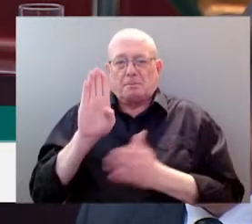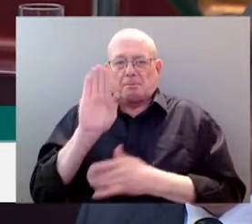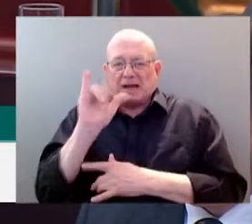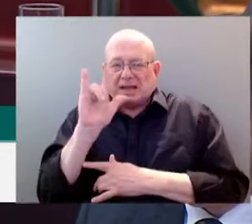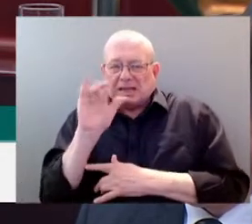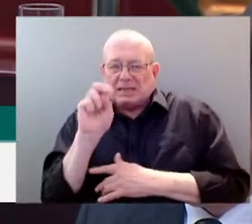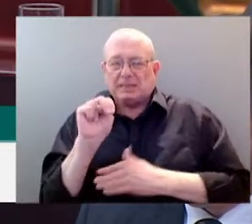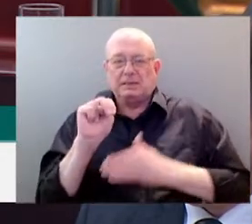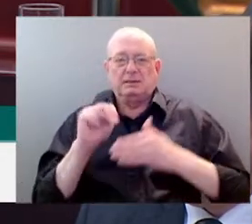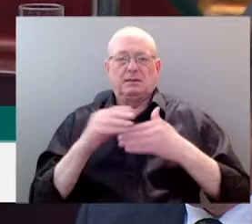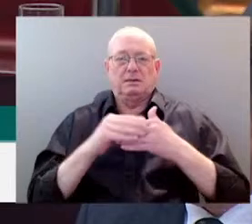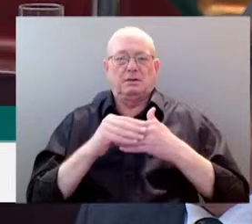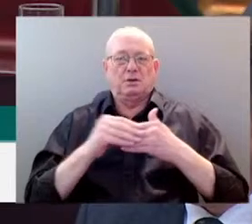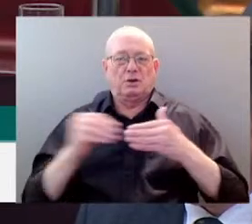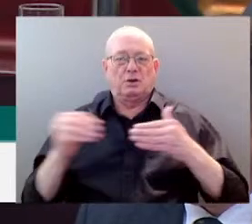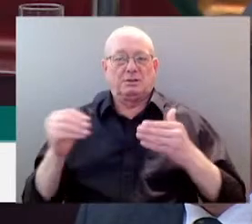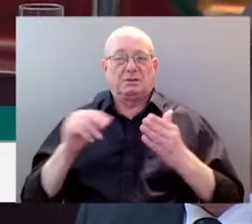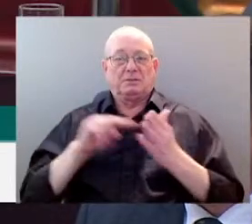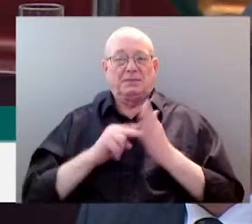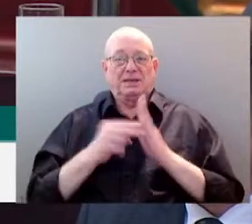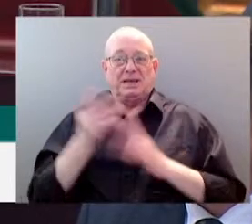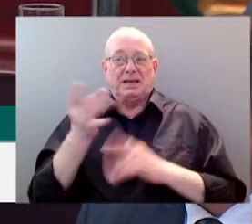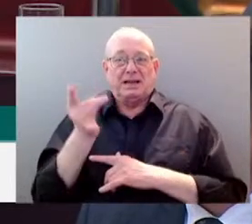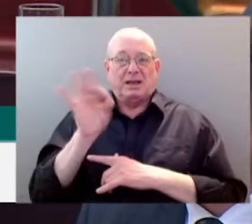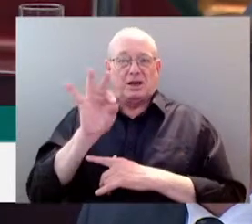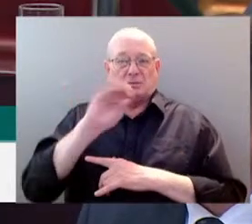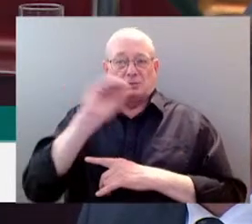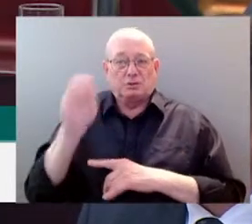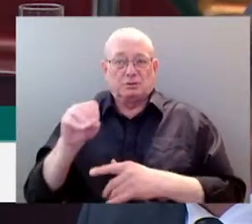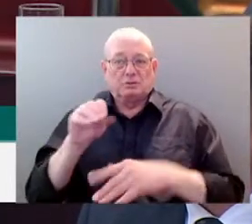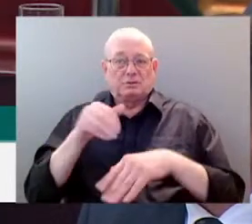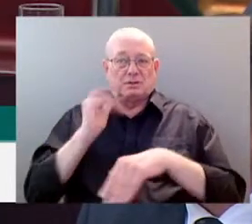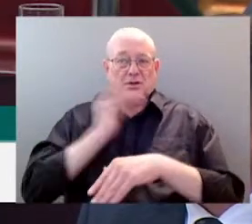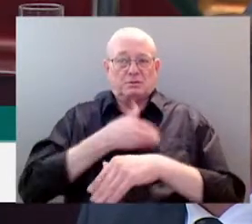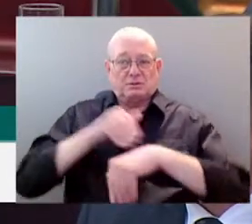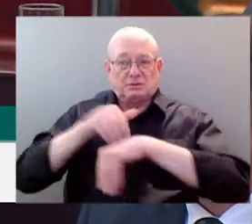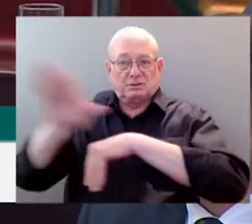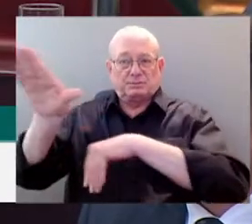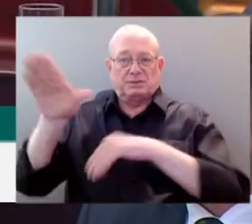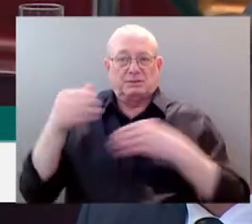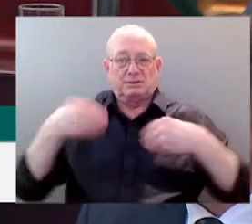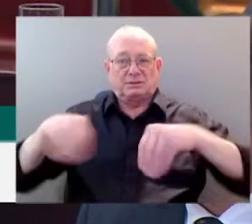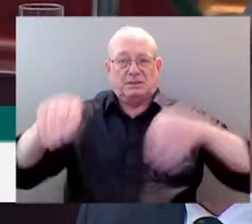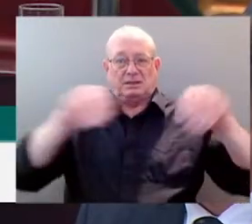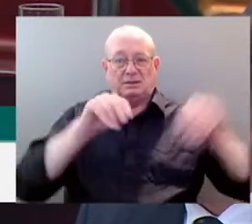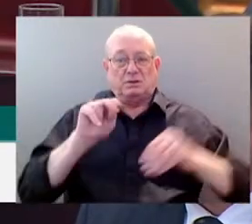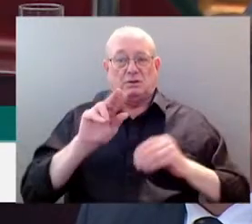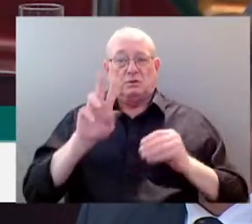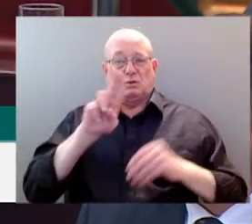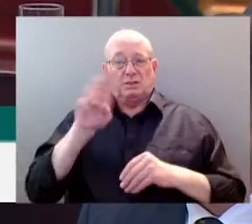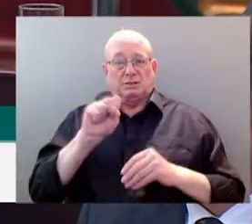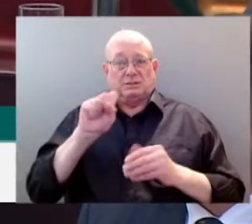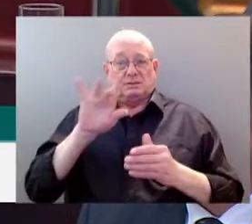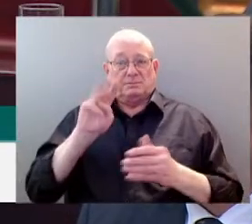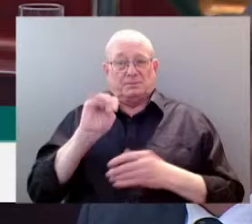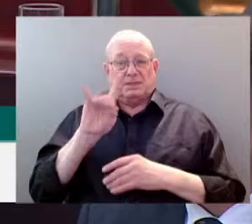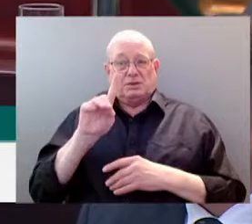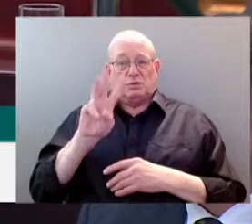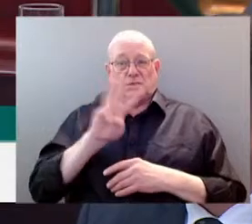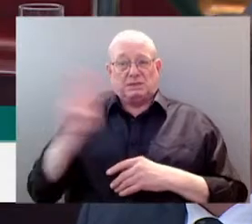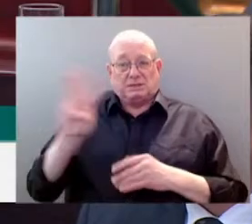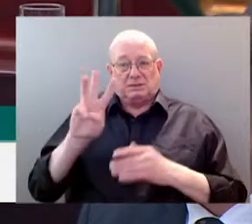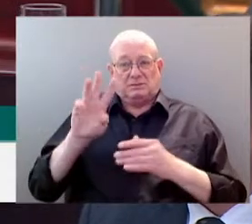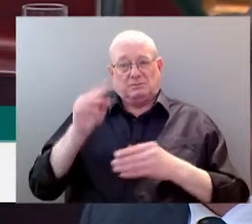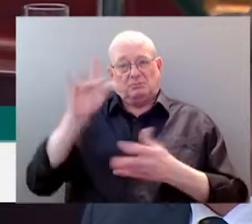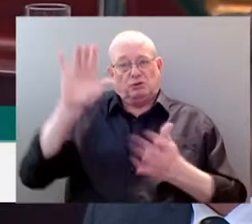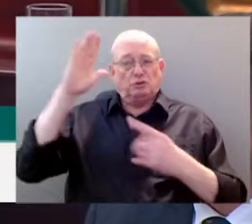156.43 exports the US Midwest is our most important trade region last year alone 102 billion